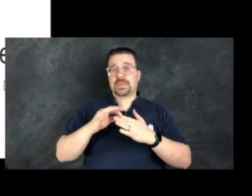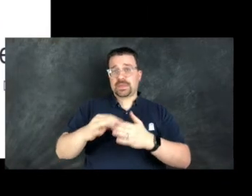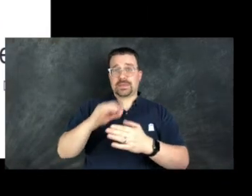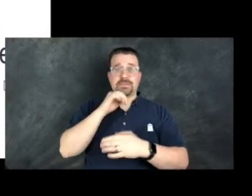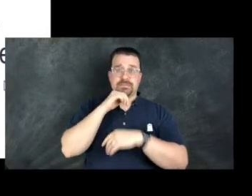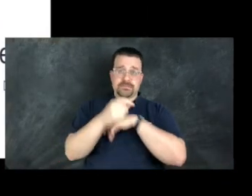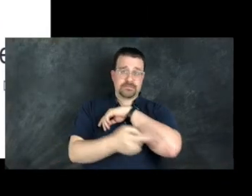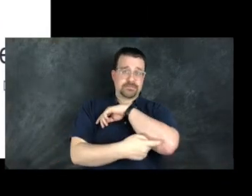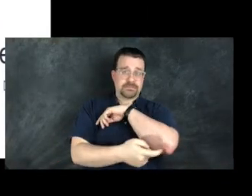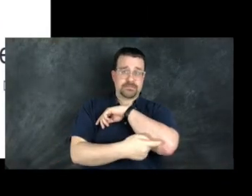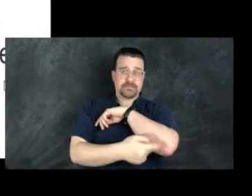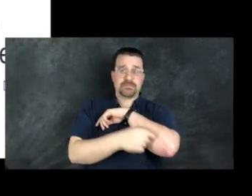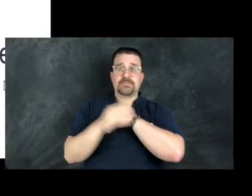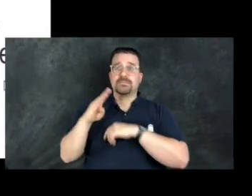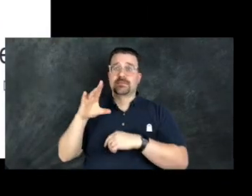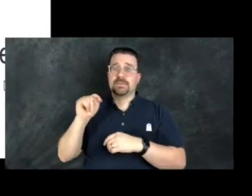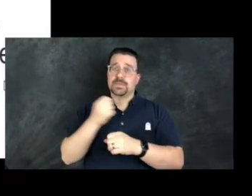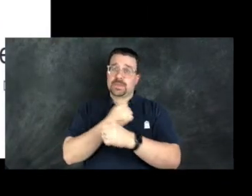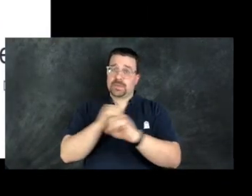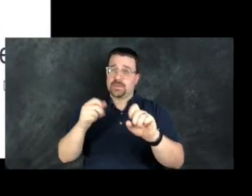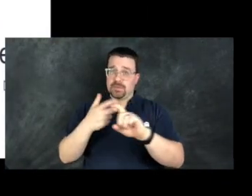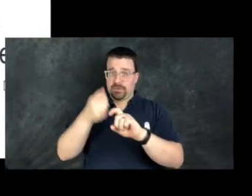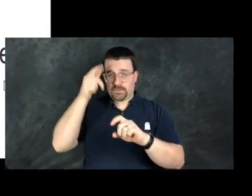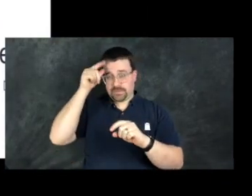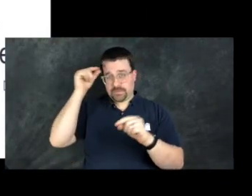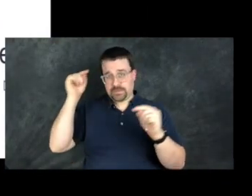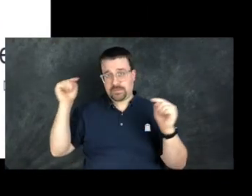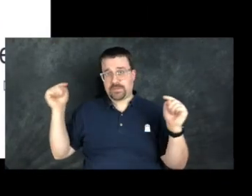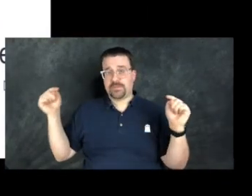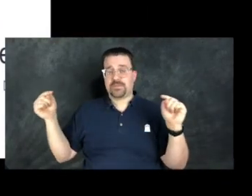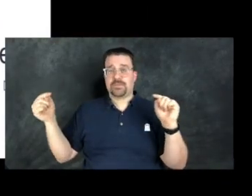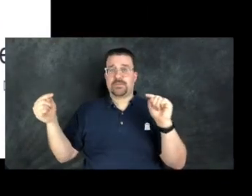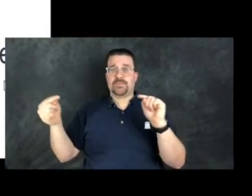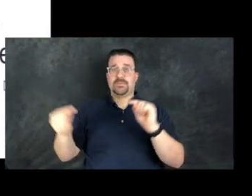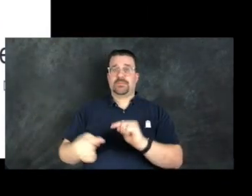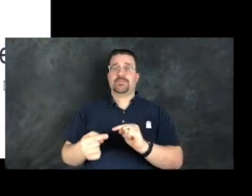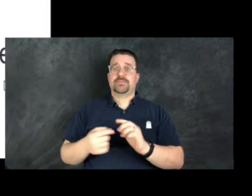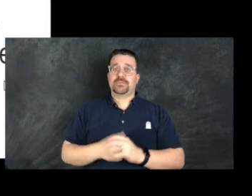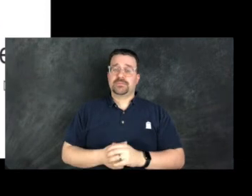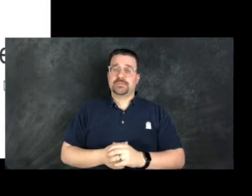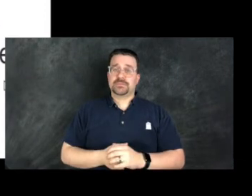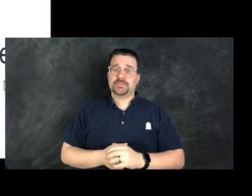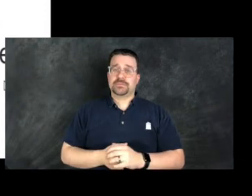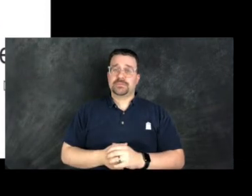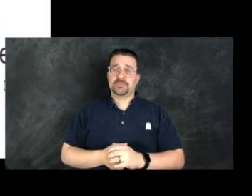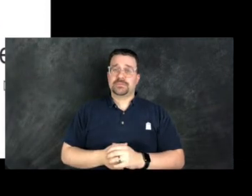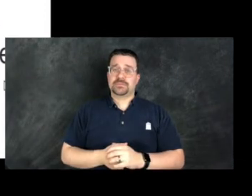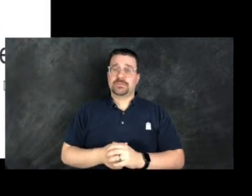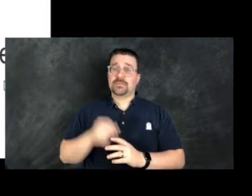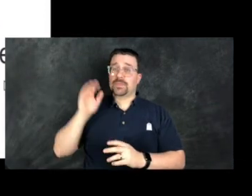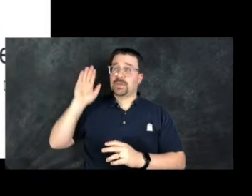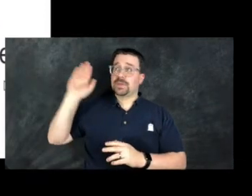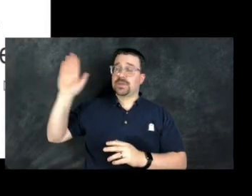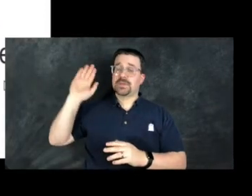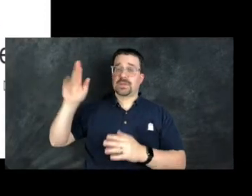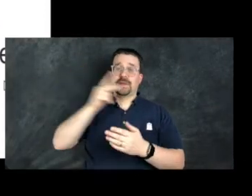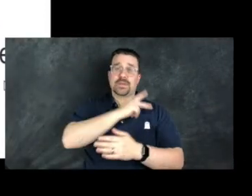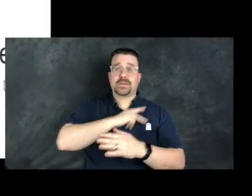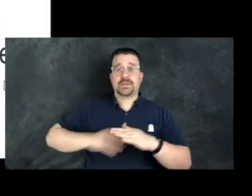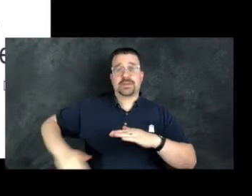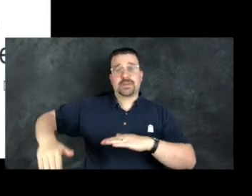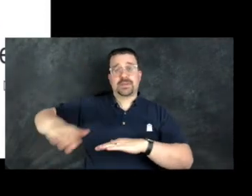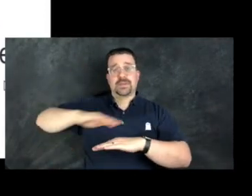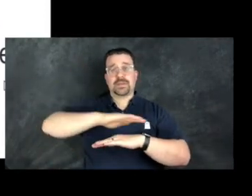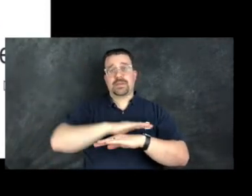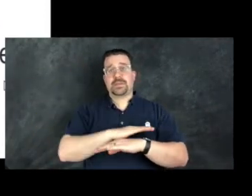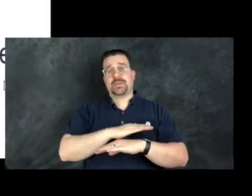trespass against us. And lead us not into temptation, but deliver us from evil.